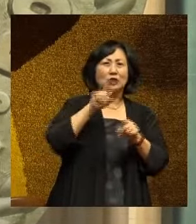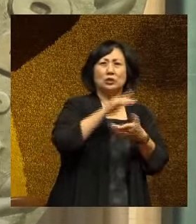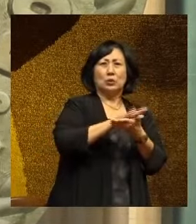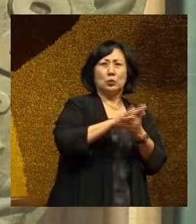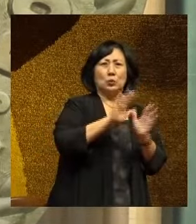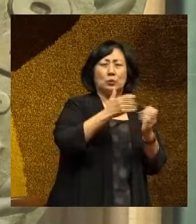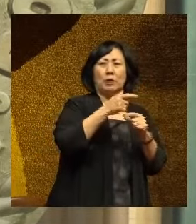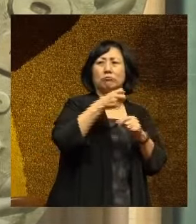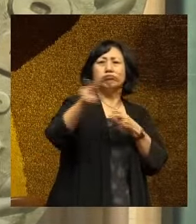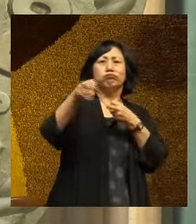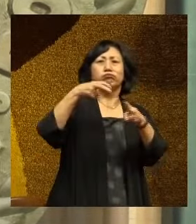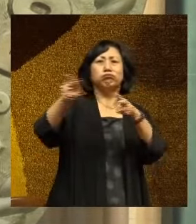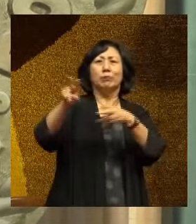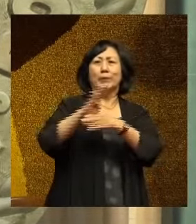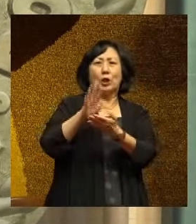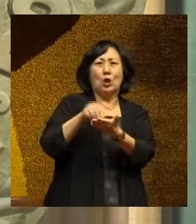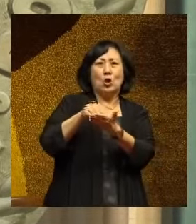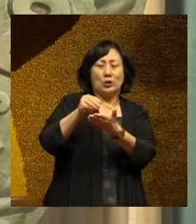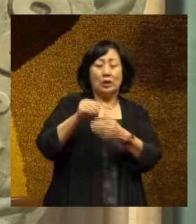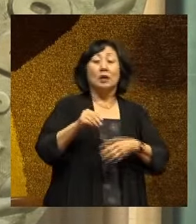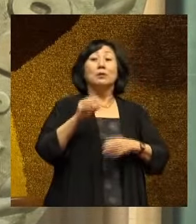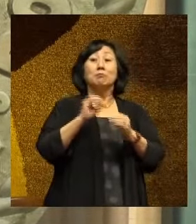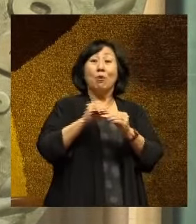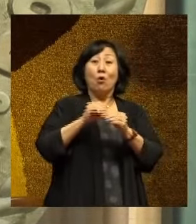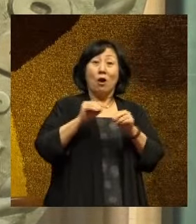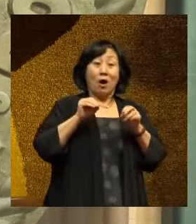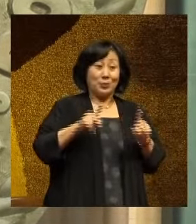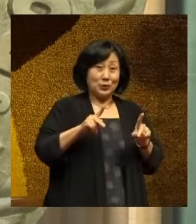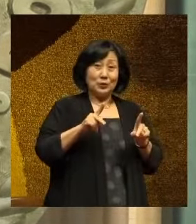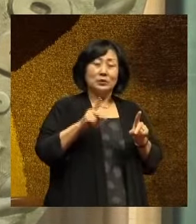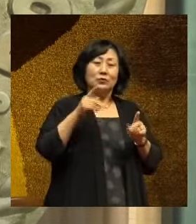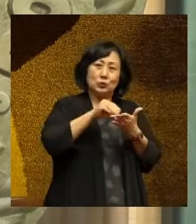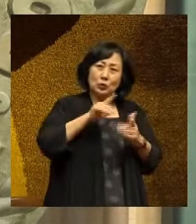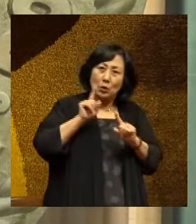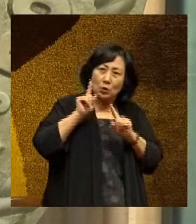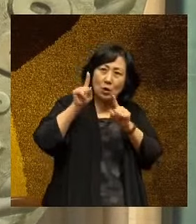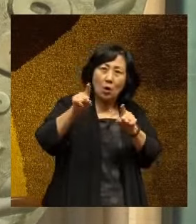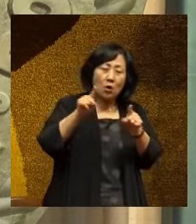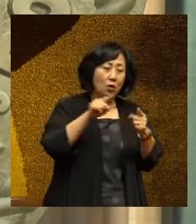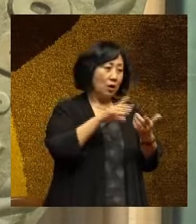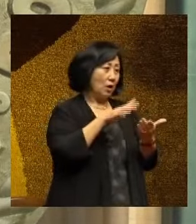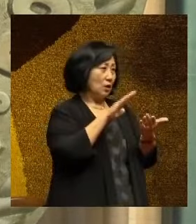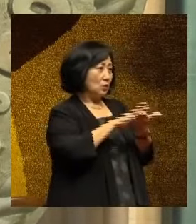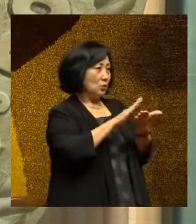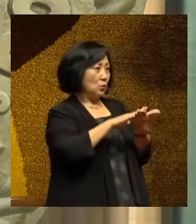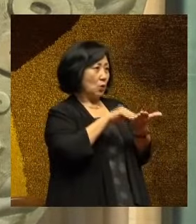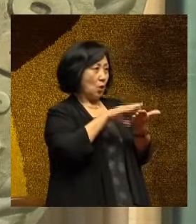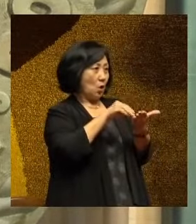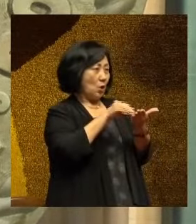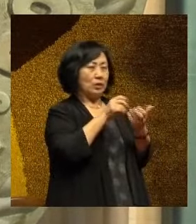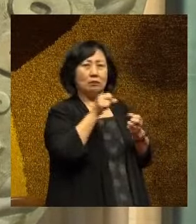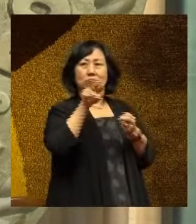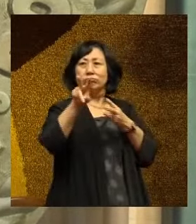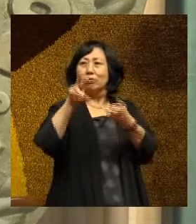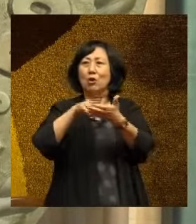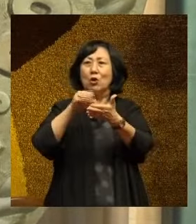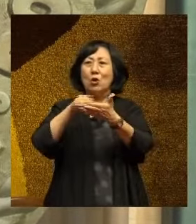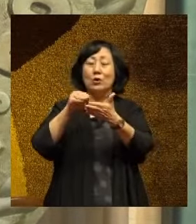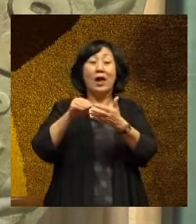created enhanced learning activities that will engage and inspire students beyond